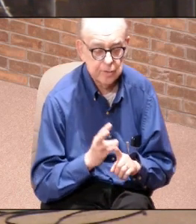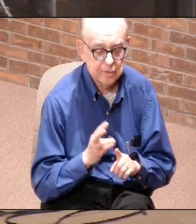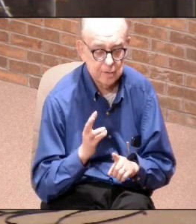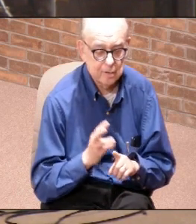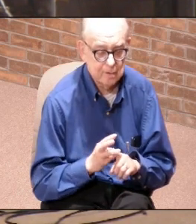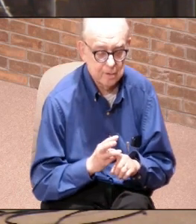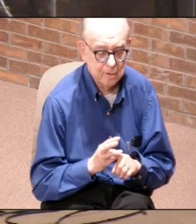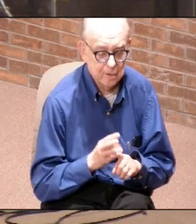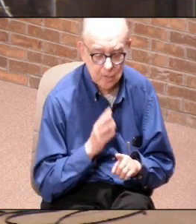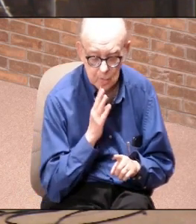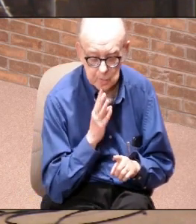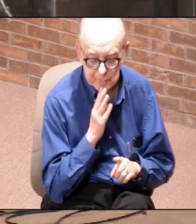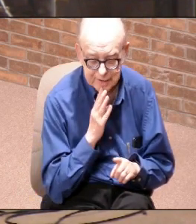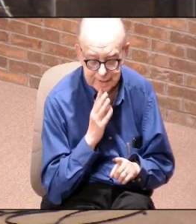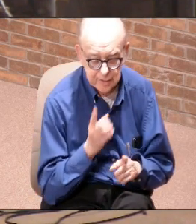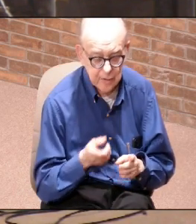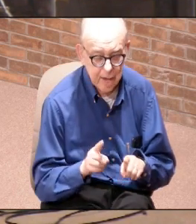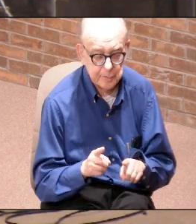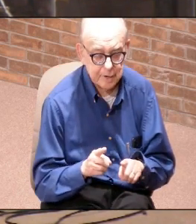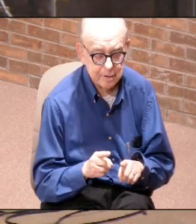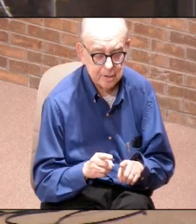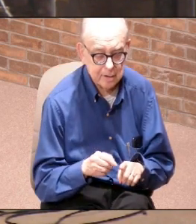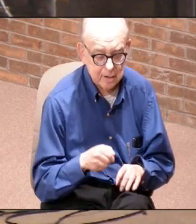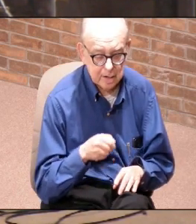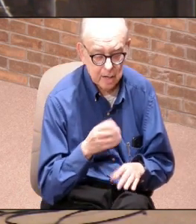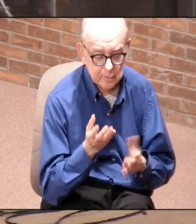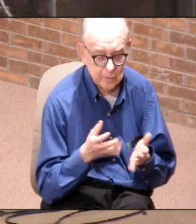We can speak it into existence if God wants.